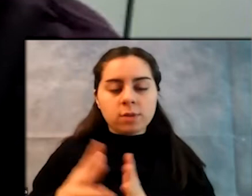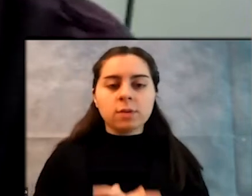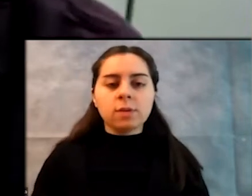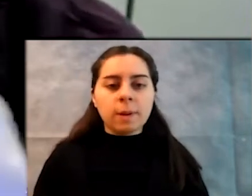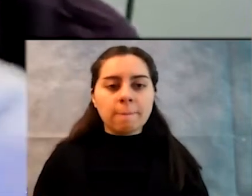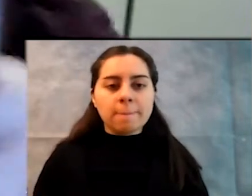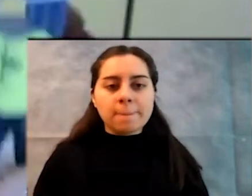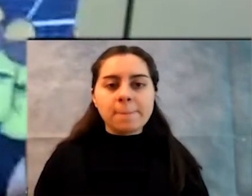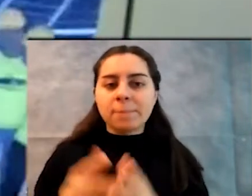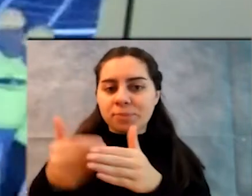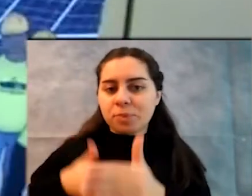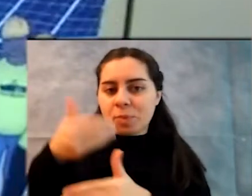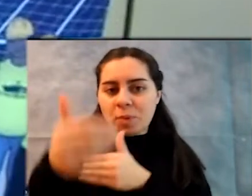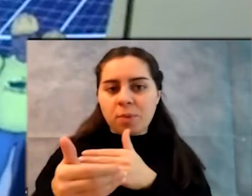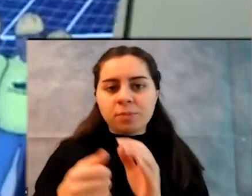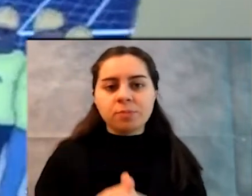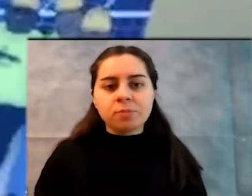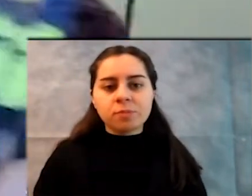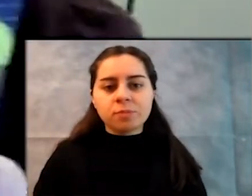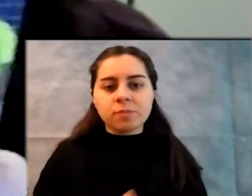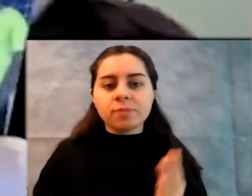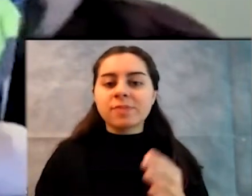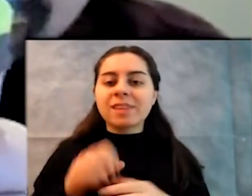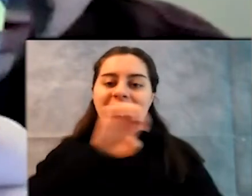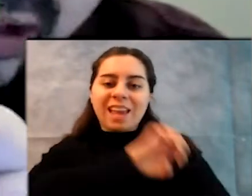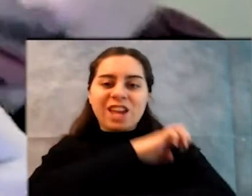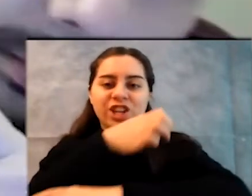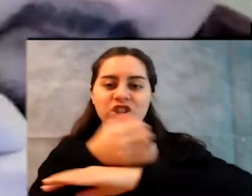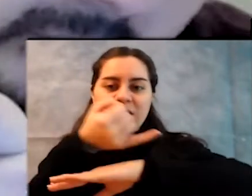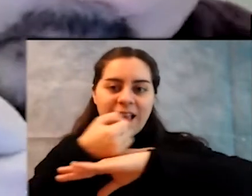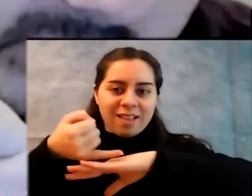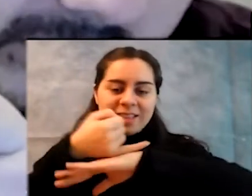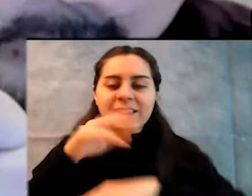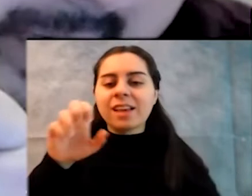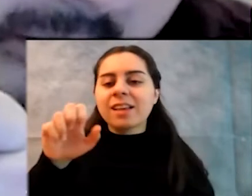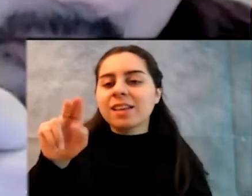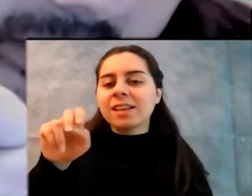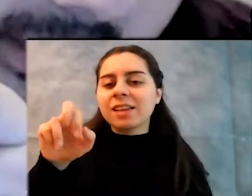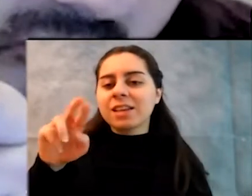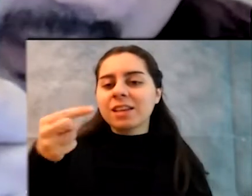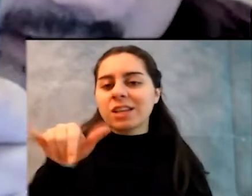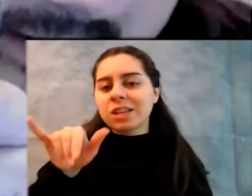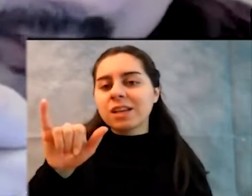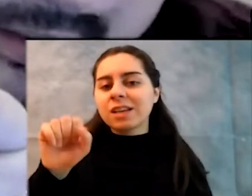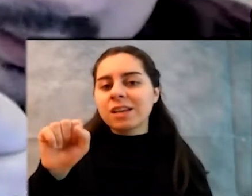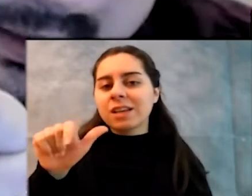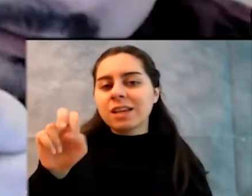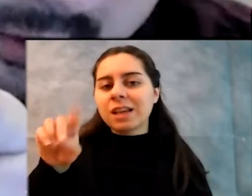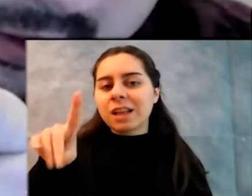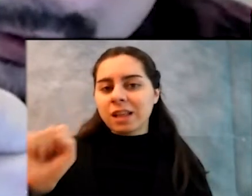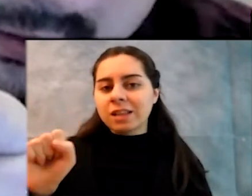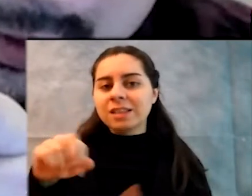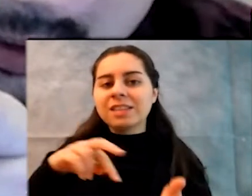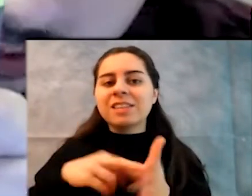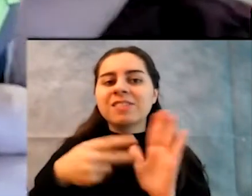We got next one. Energy Islands. Metaphors of Power, Extractism, and Justice in